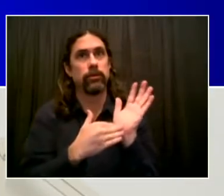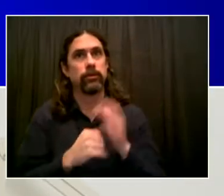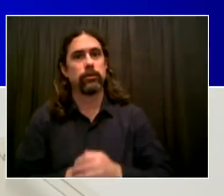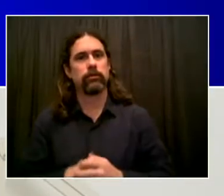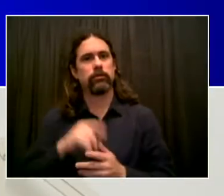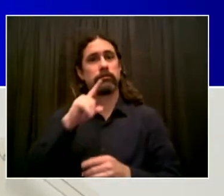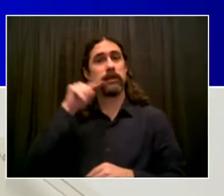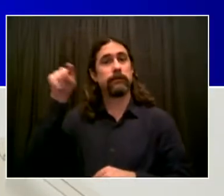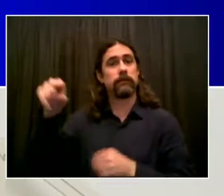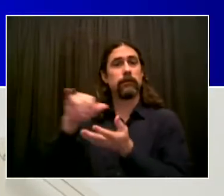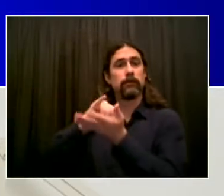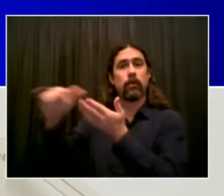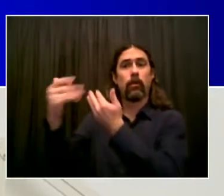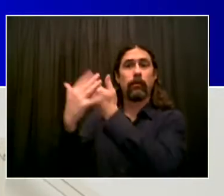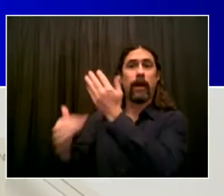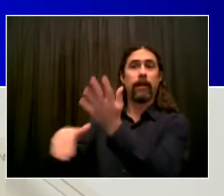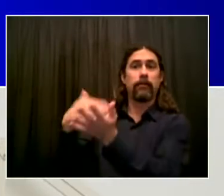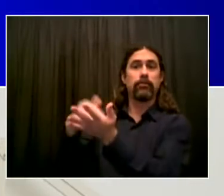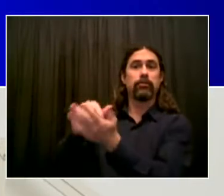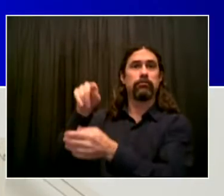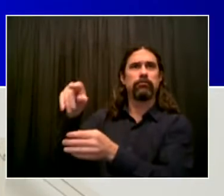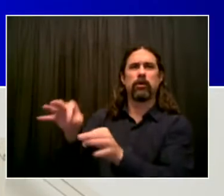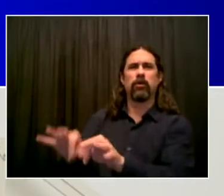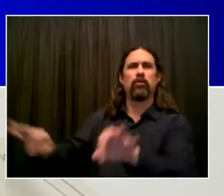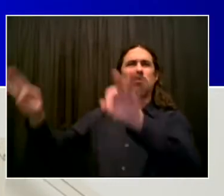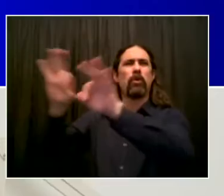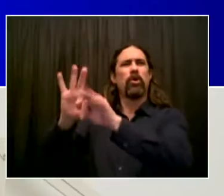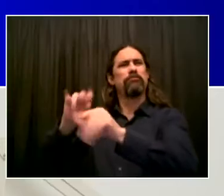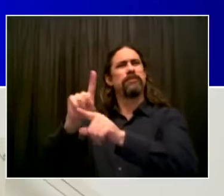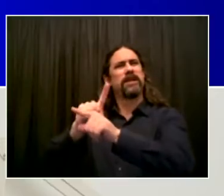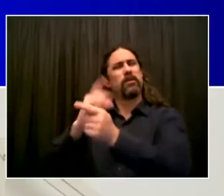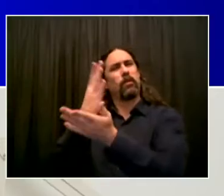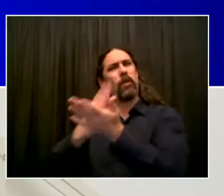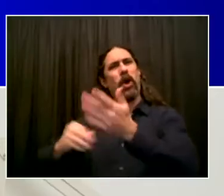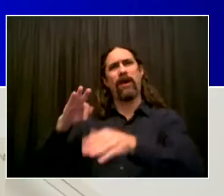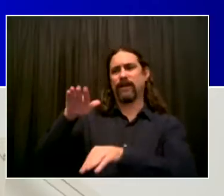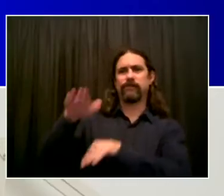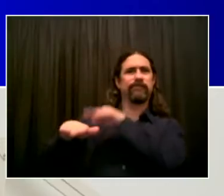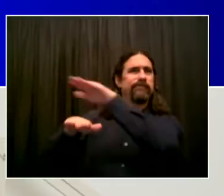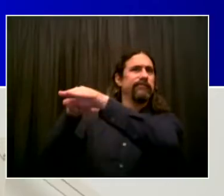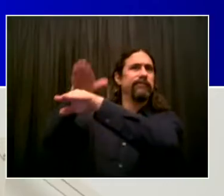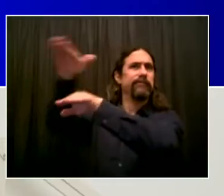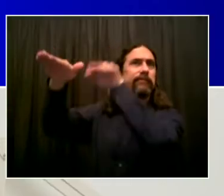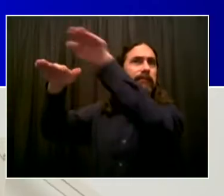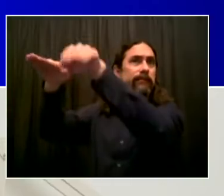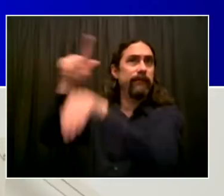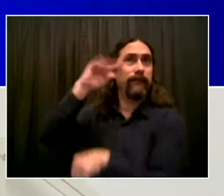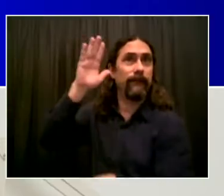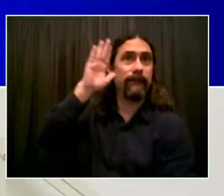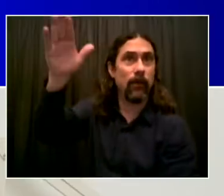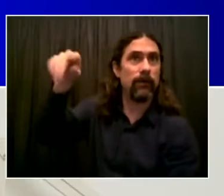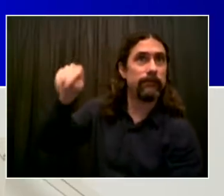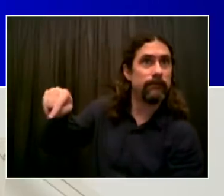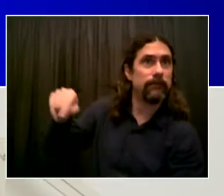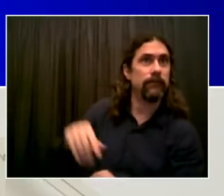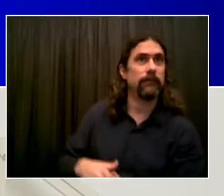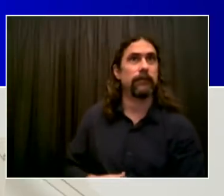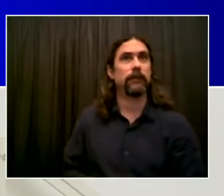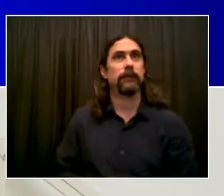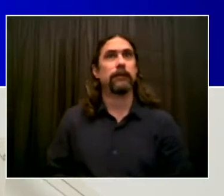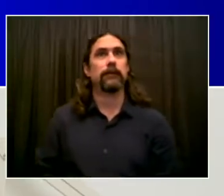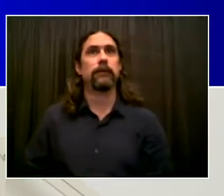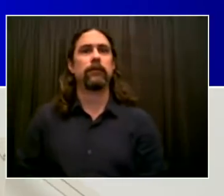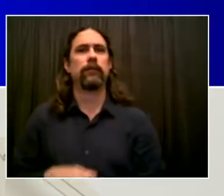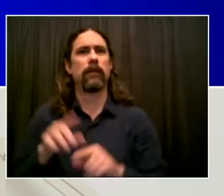a true life sciences capital, which we need for the innovations it will lead to, let alone the jobs and the way it will propel us